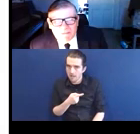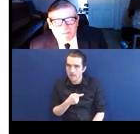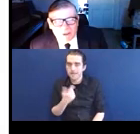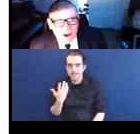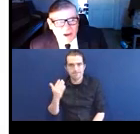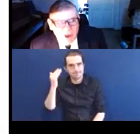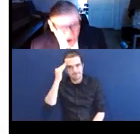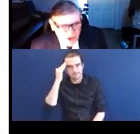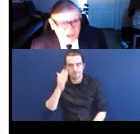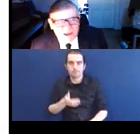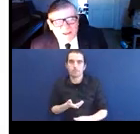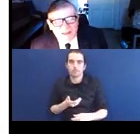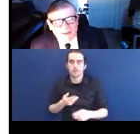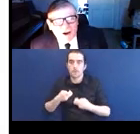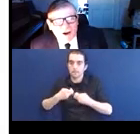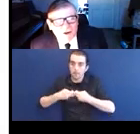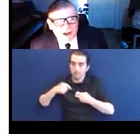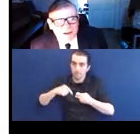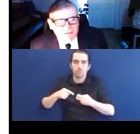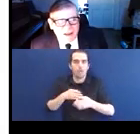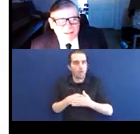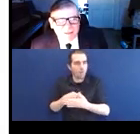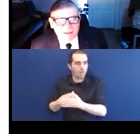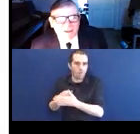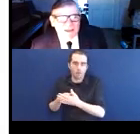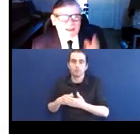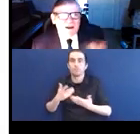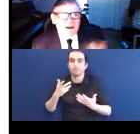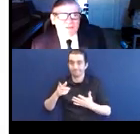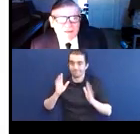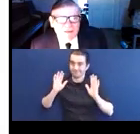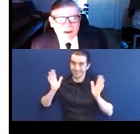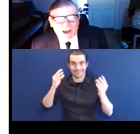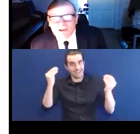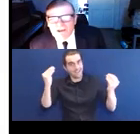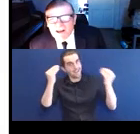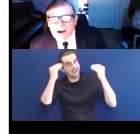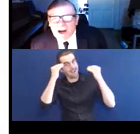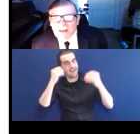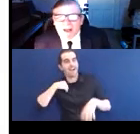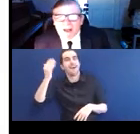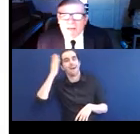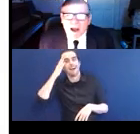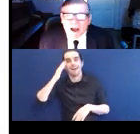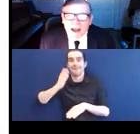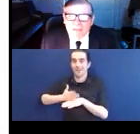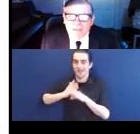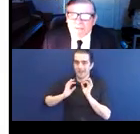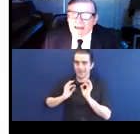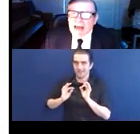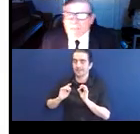700 employers, they've got a good chance of placing people. This project, vocational training program